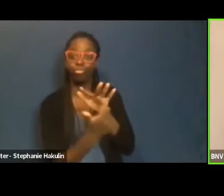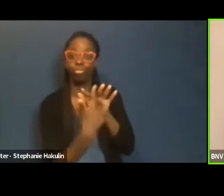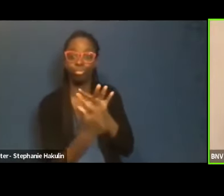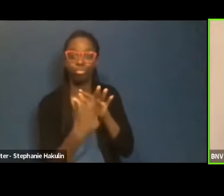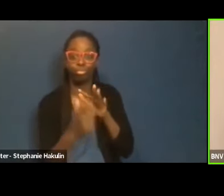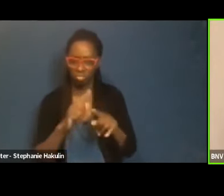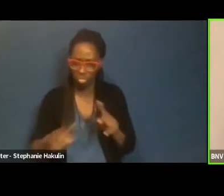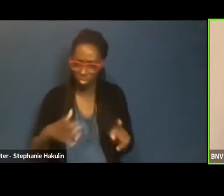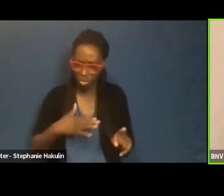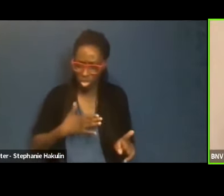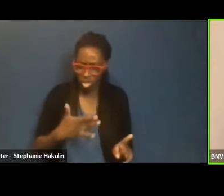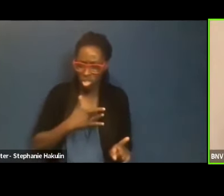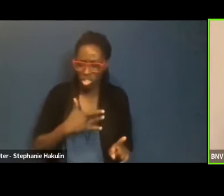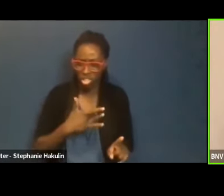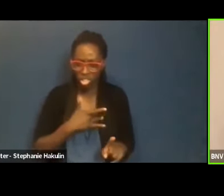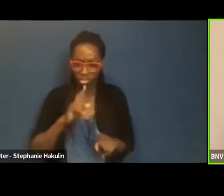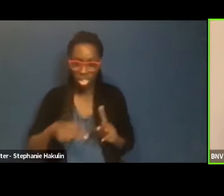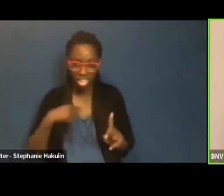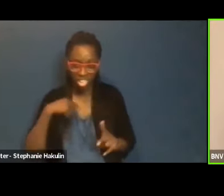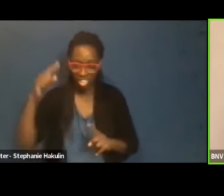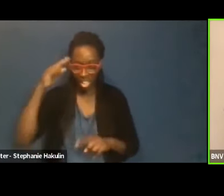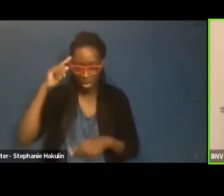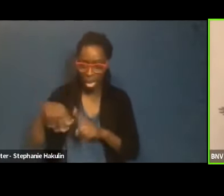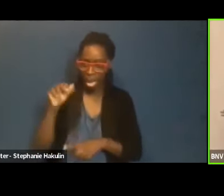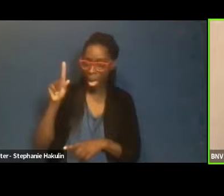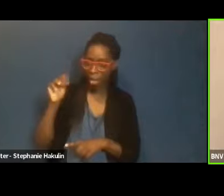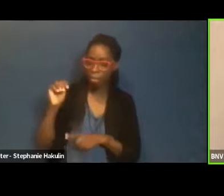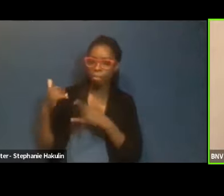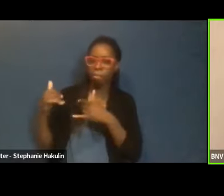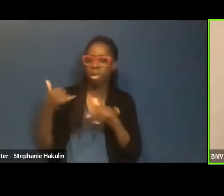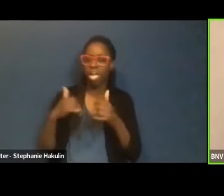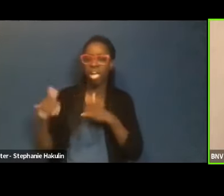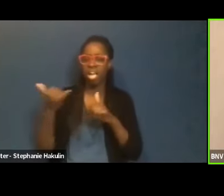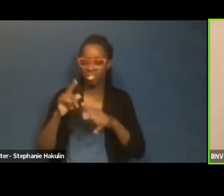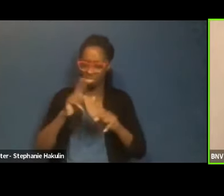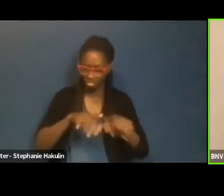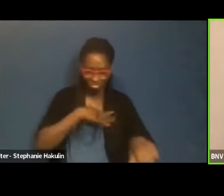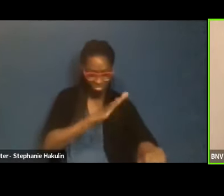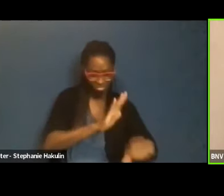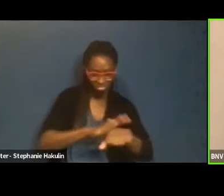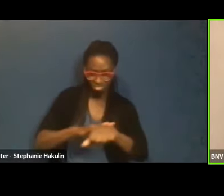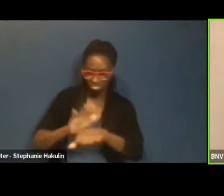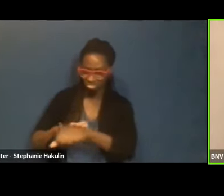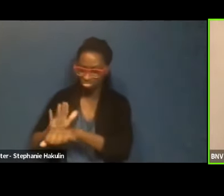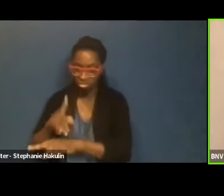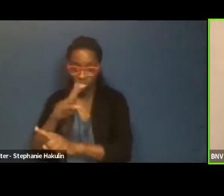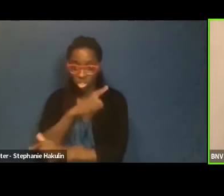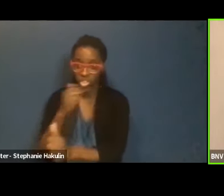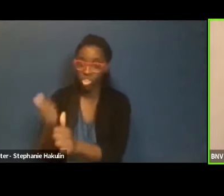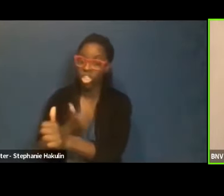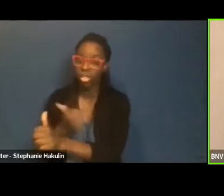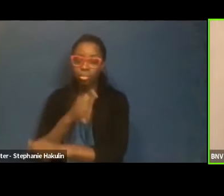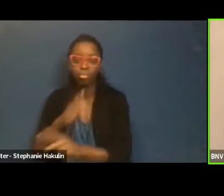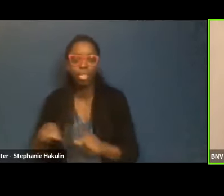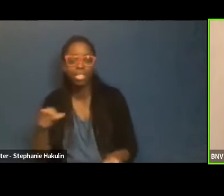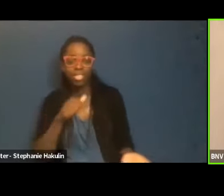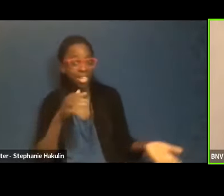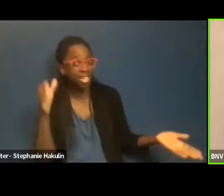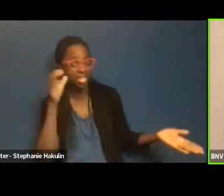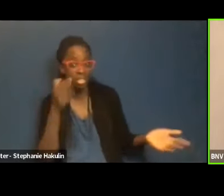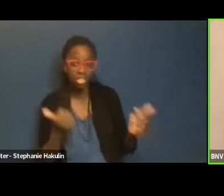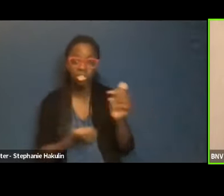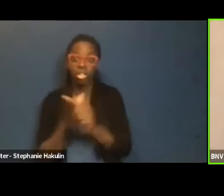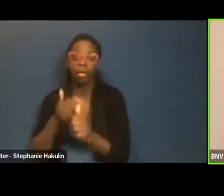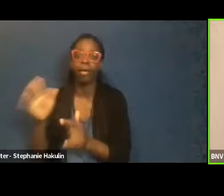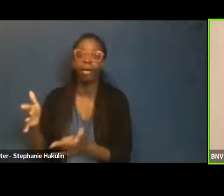as he watches Eve play around with snakes. Everyone warns her to stay away from the forbidden fruit. She doesn't listen, poisoning herself with bad apples, becoming yet another girl who